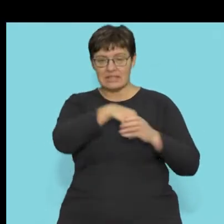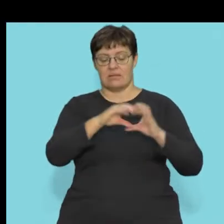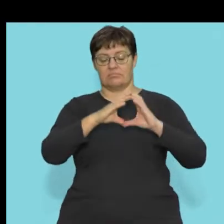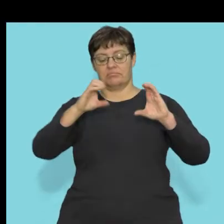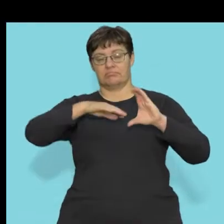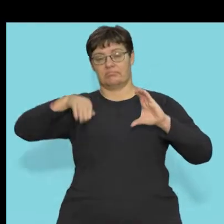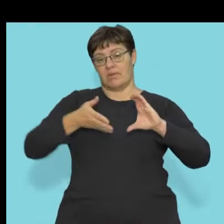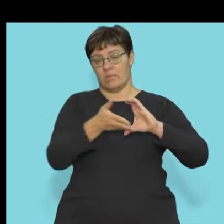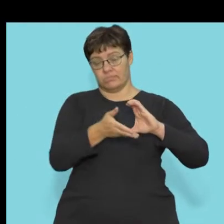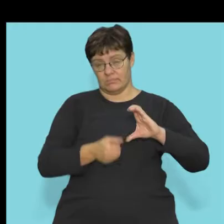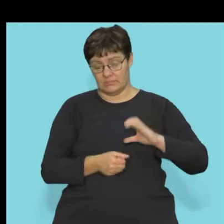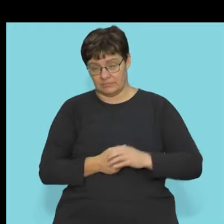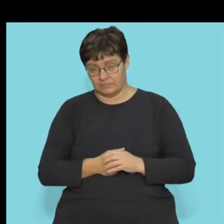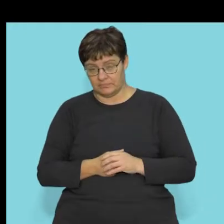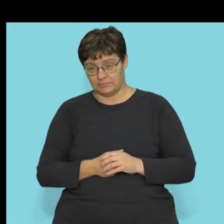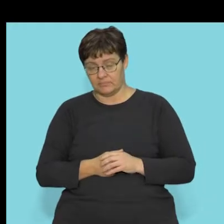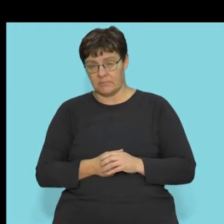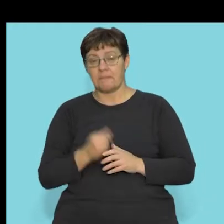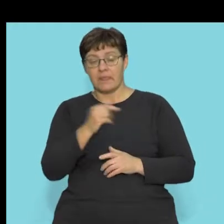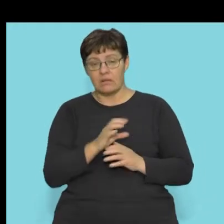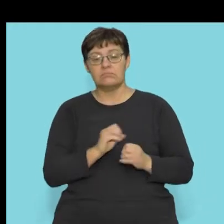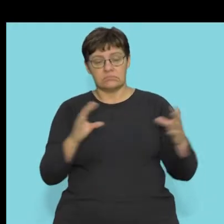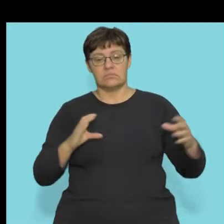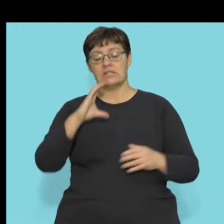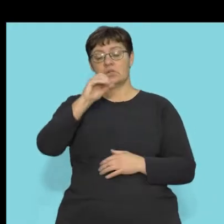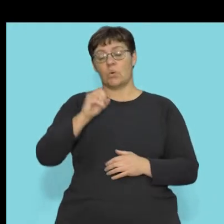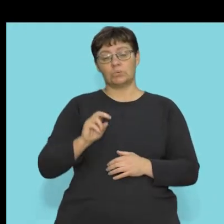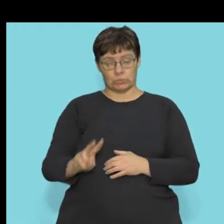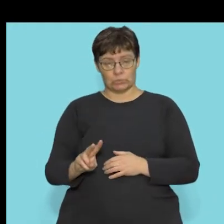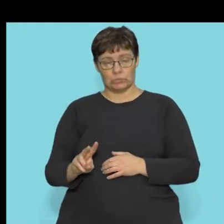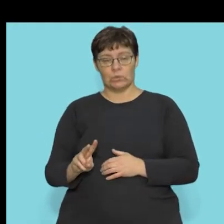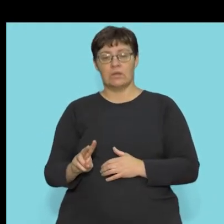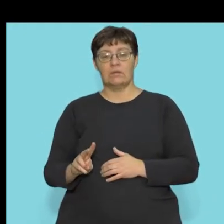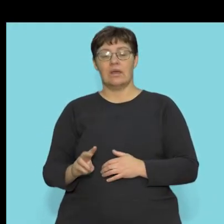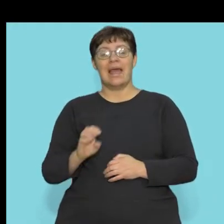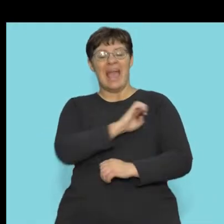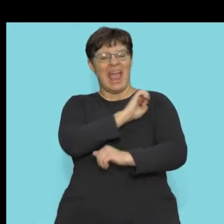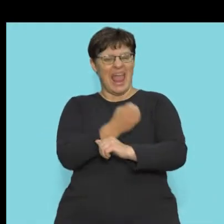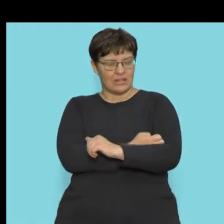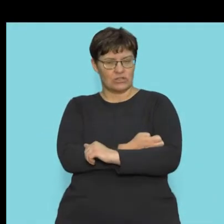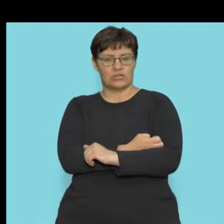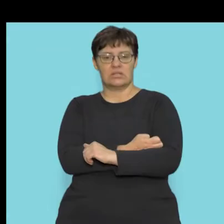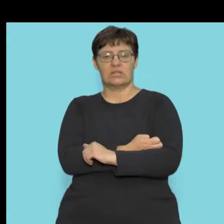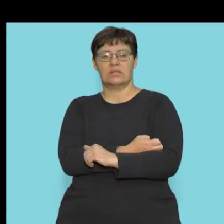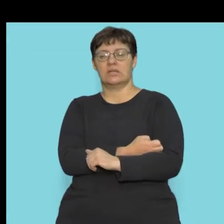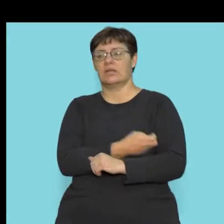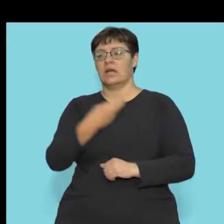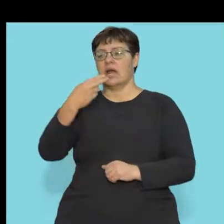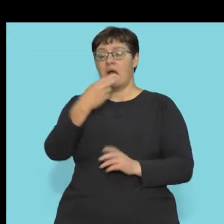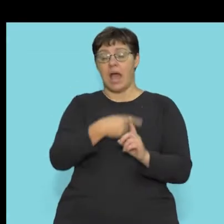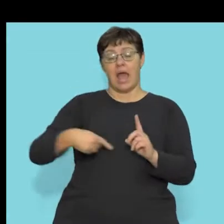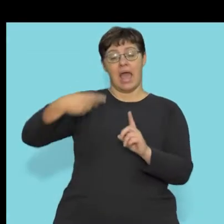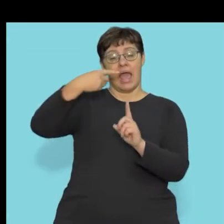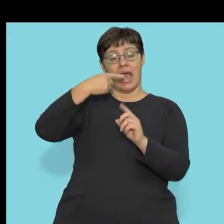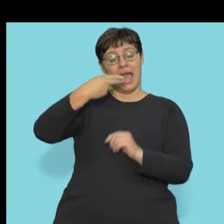mitochondria. This process also releases carbon dioxide and high energy hydrogen atoms.